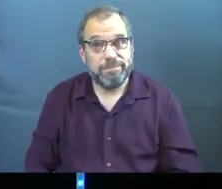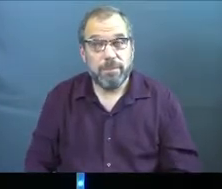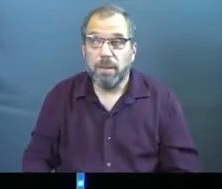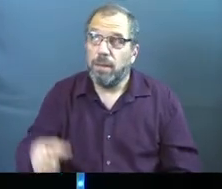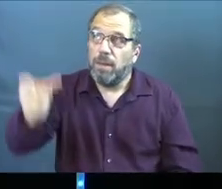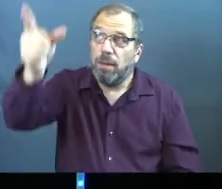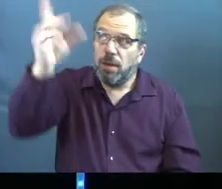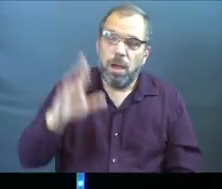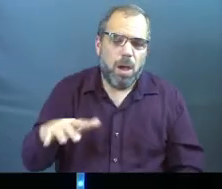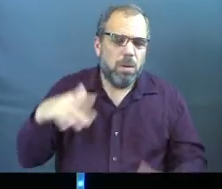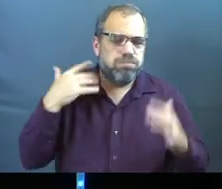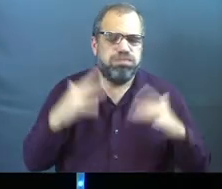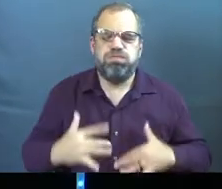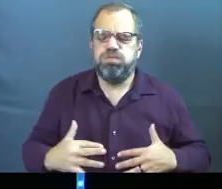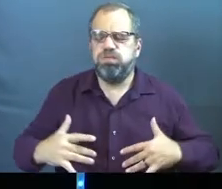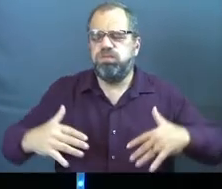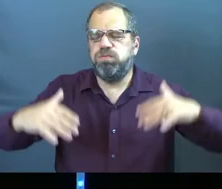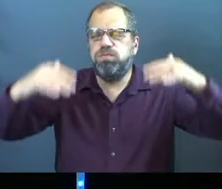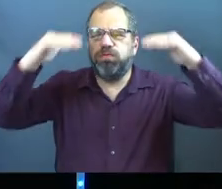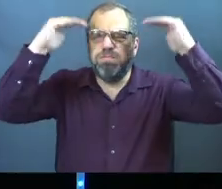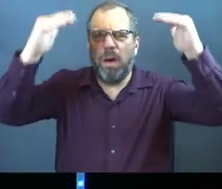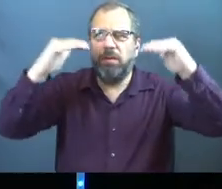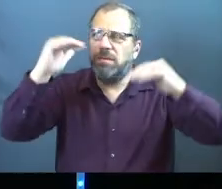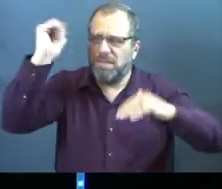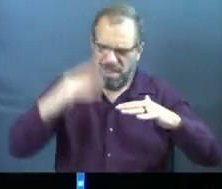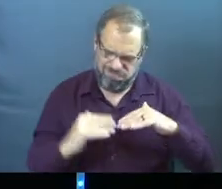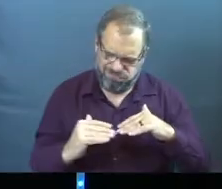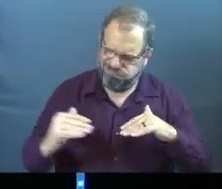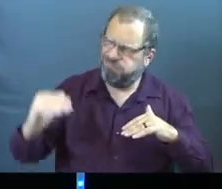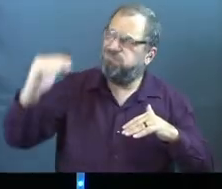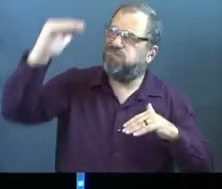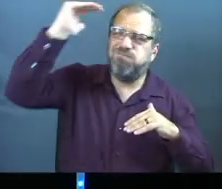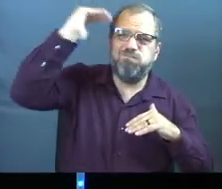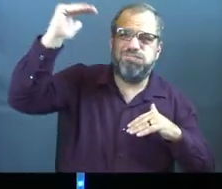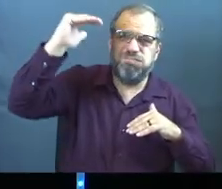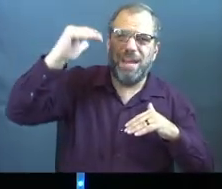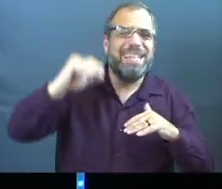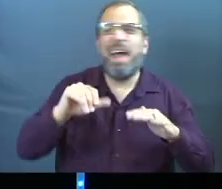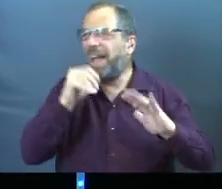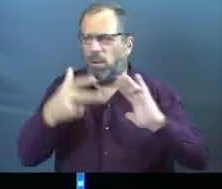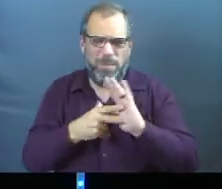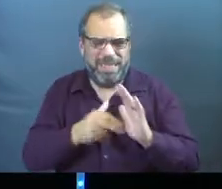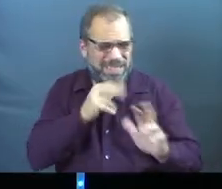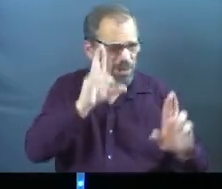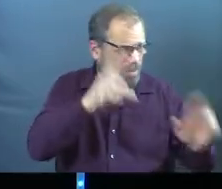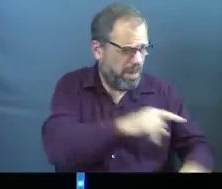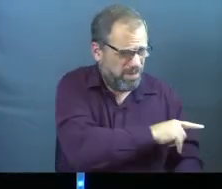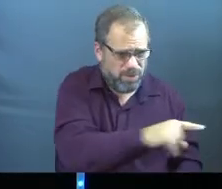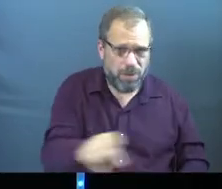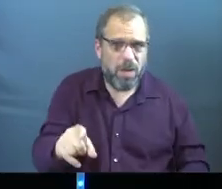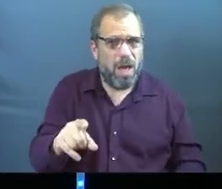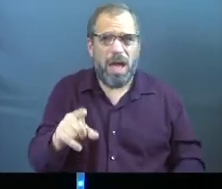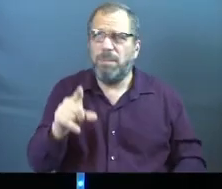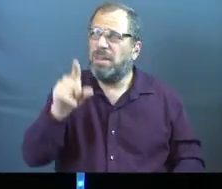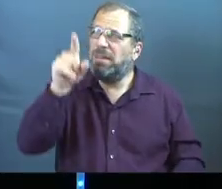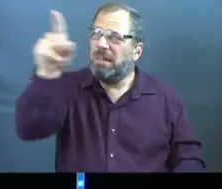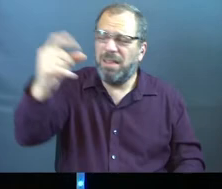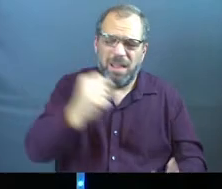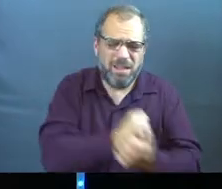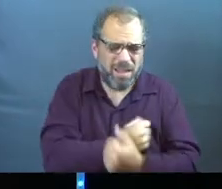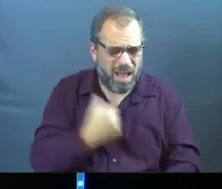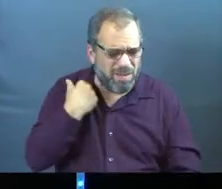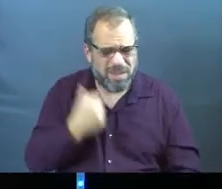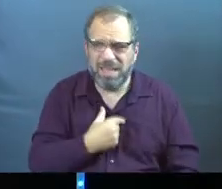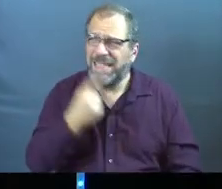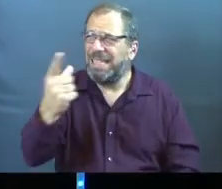God is way above us, folks. God is so big. And I don't mean that as a disrespectful thing to any of us. We are loved by him. We